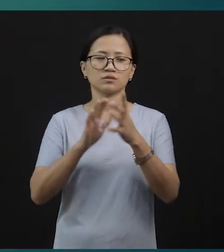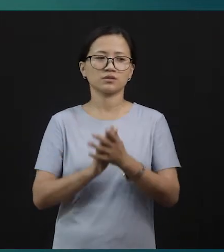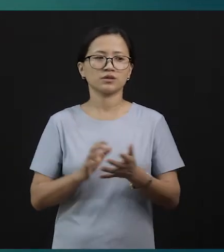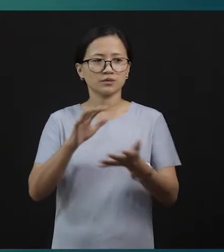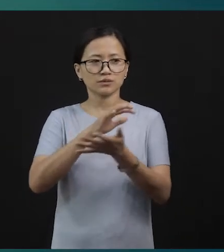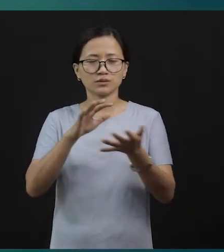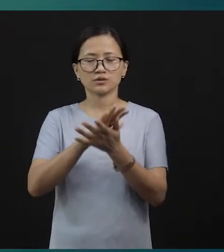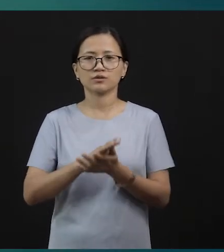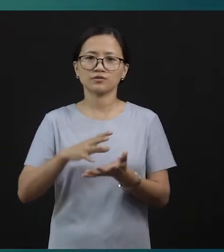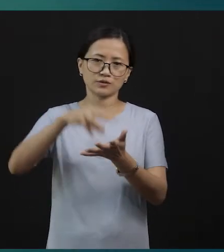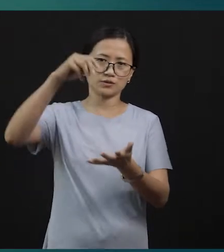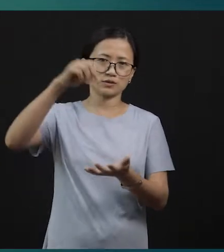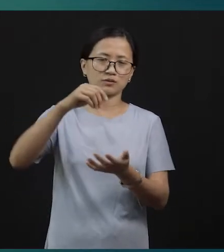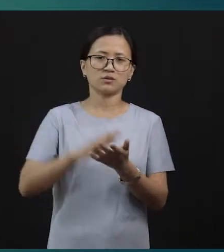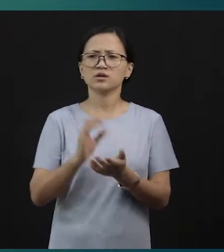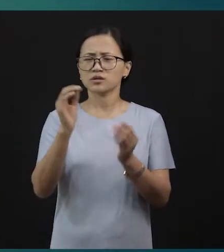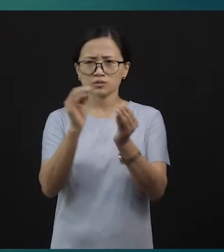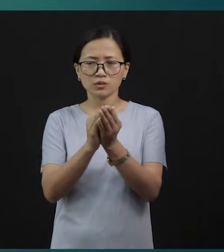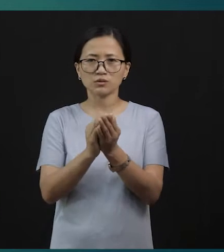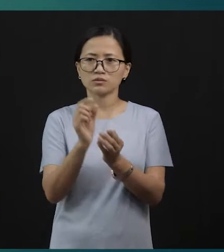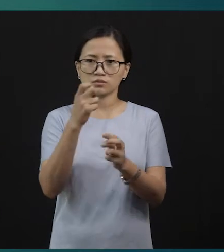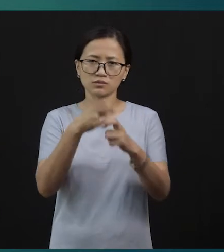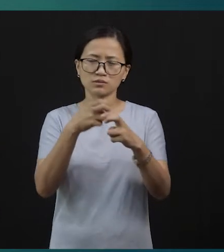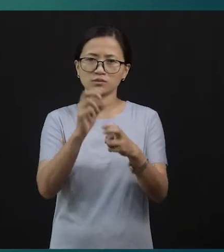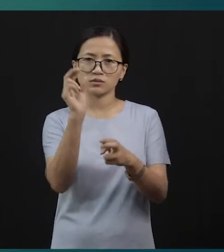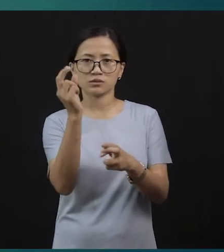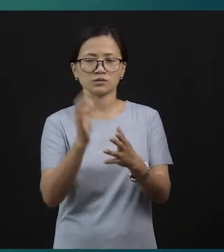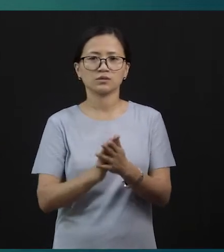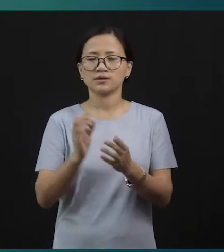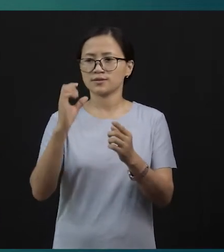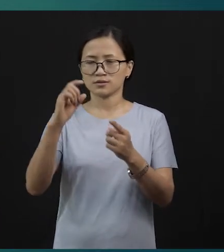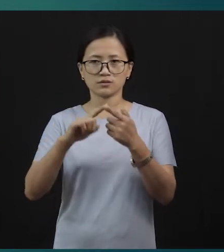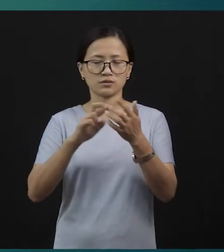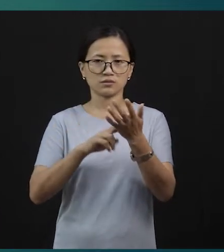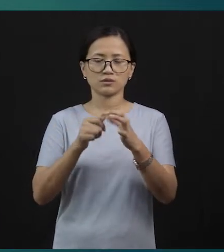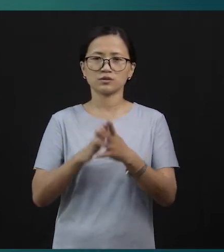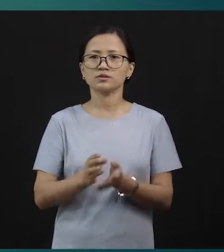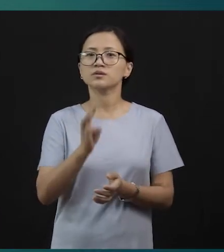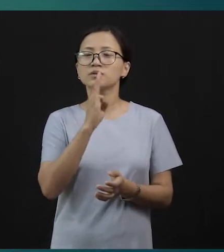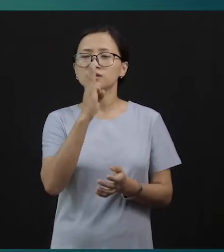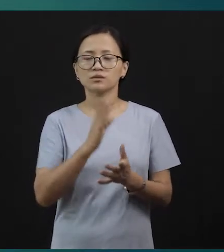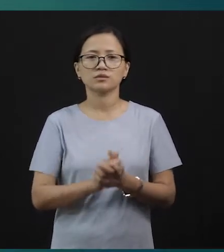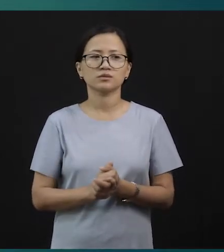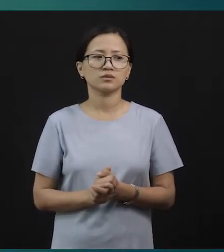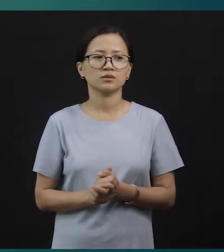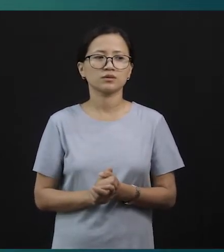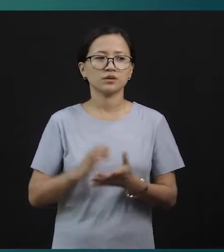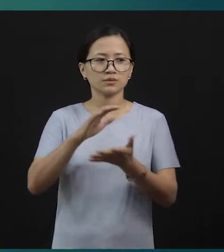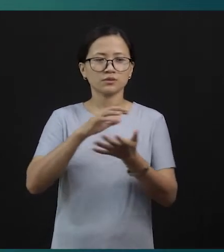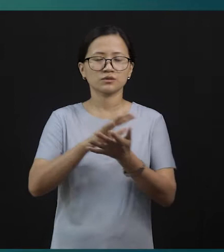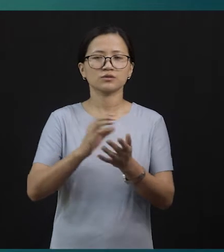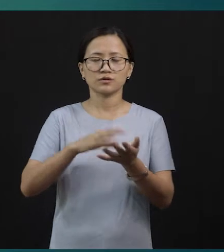of sand, small stones, cement, and water. Concrete, mixture